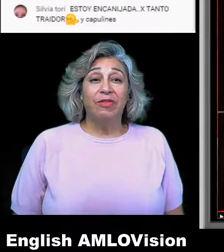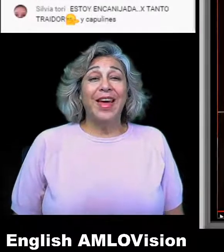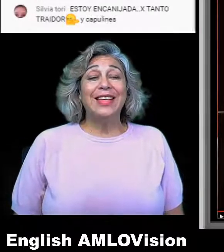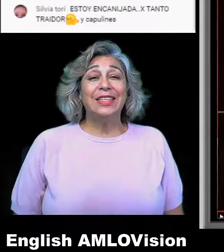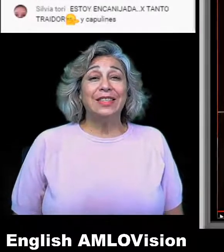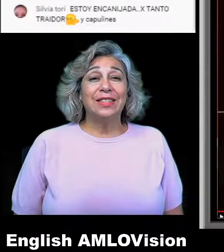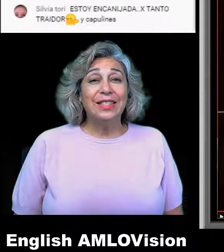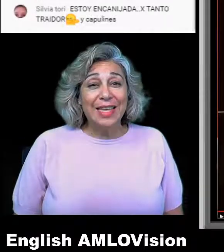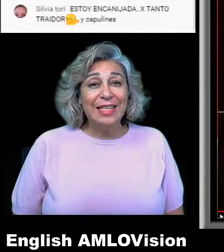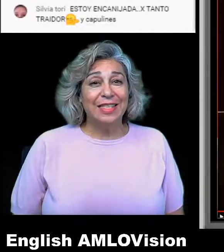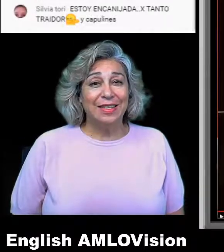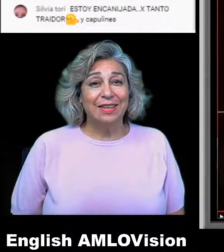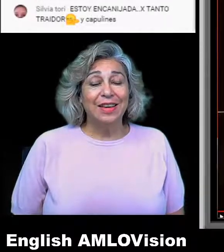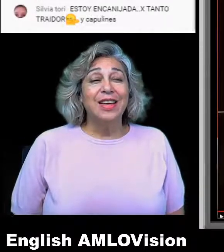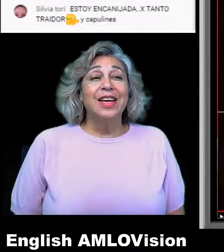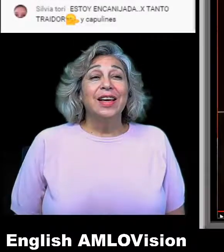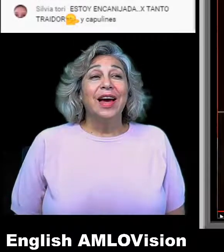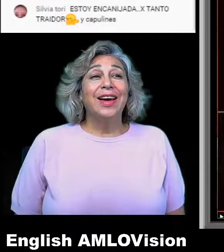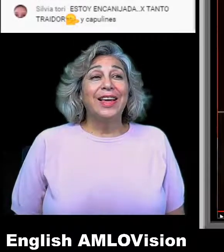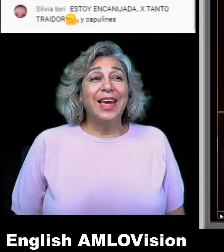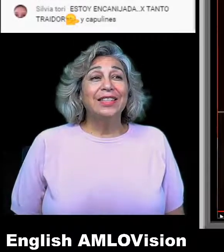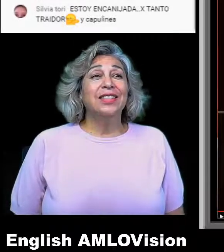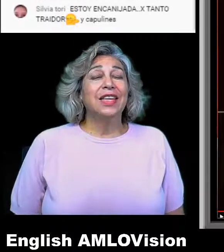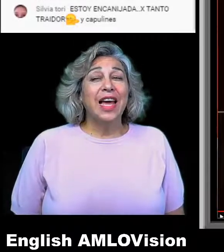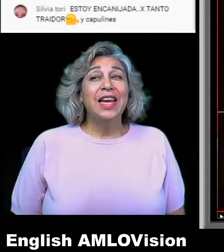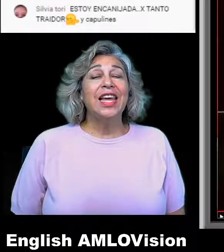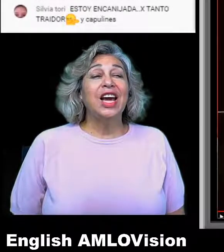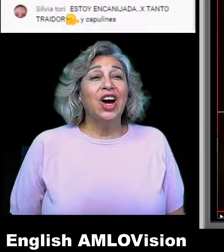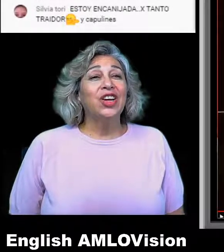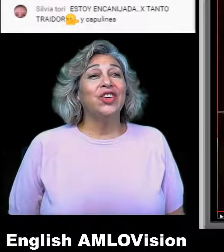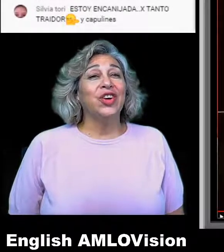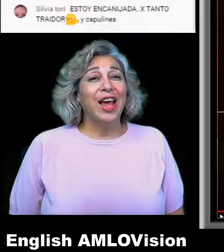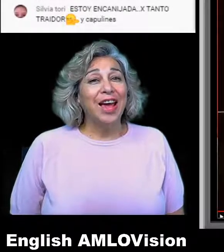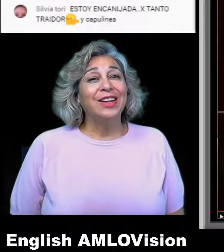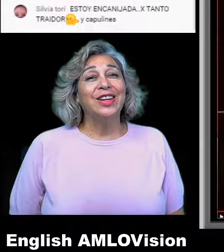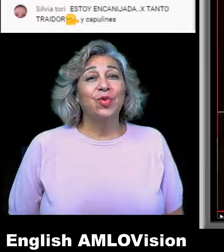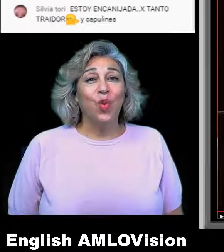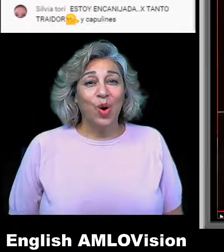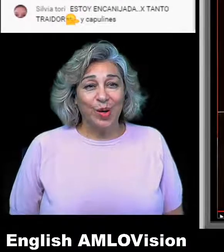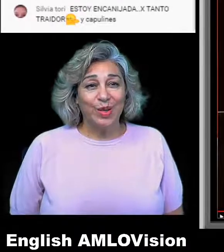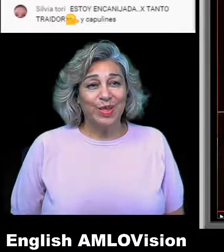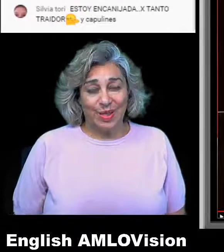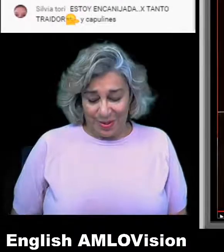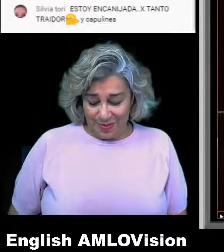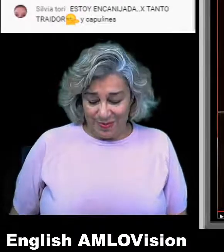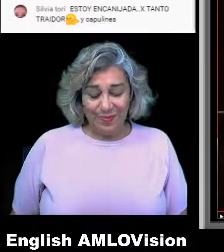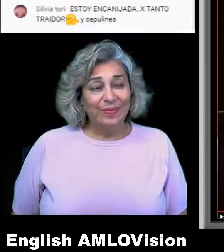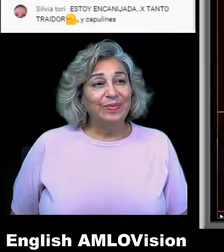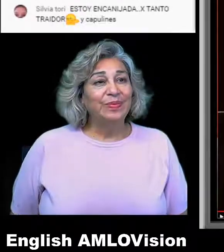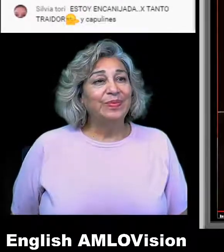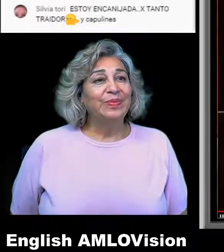himself as a citizen against any underhanded works.